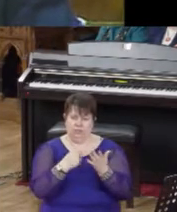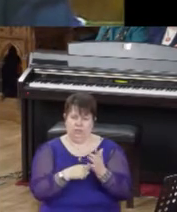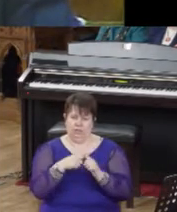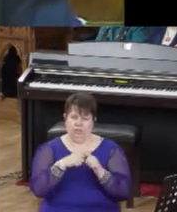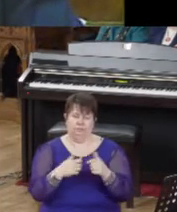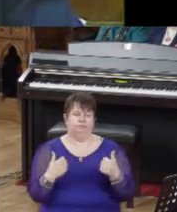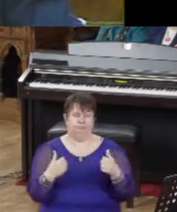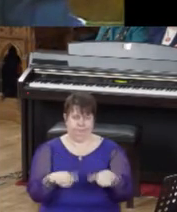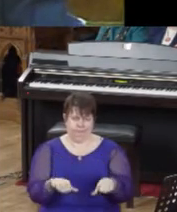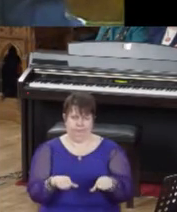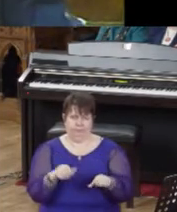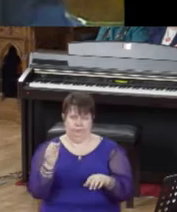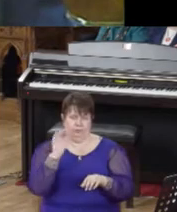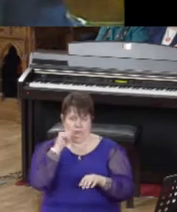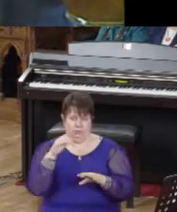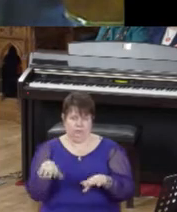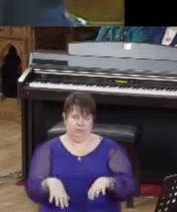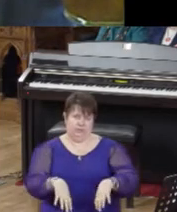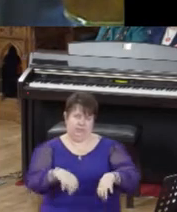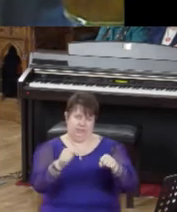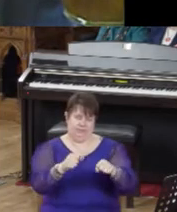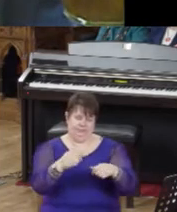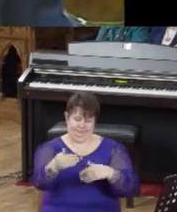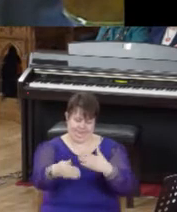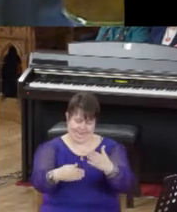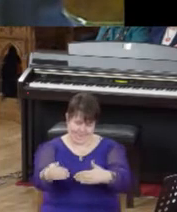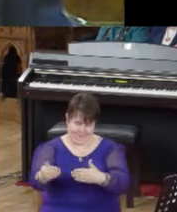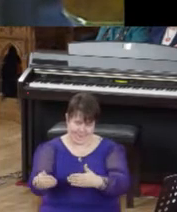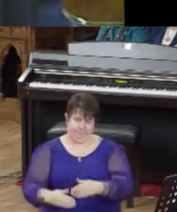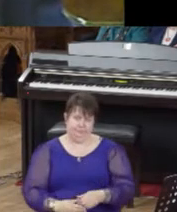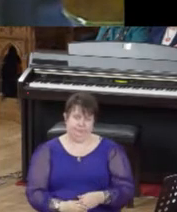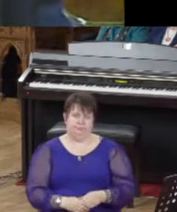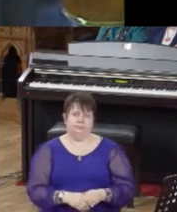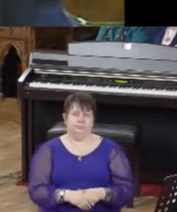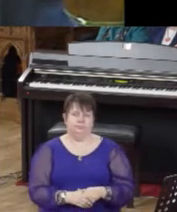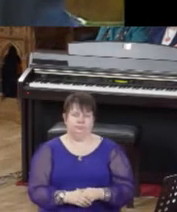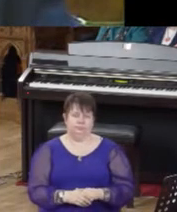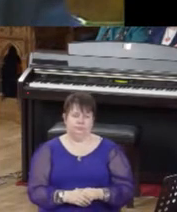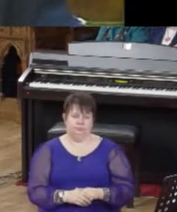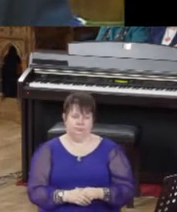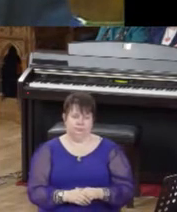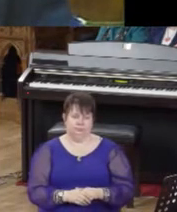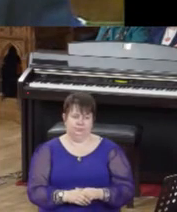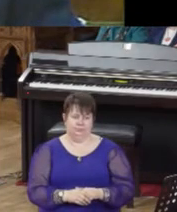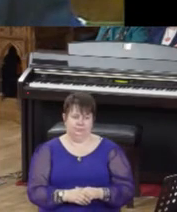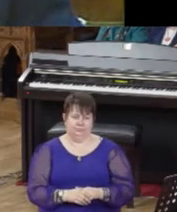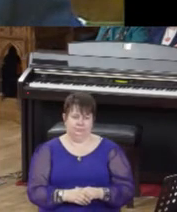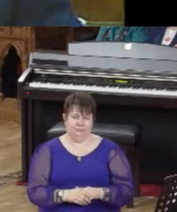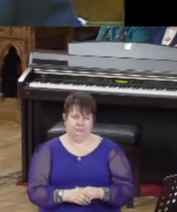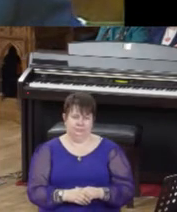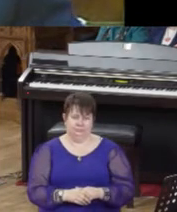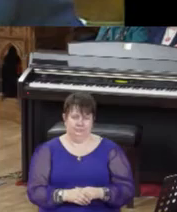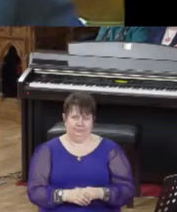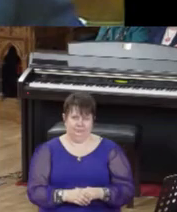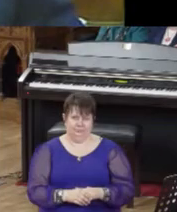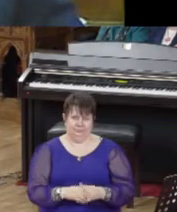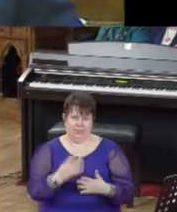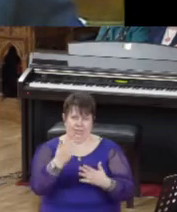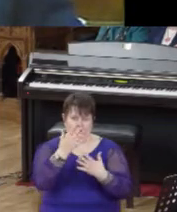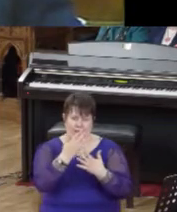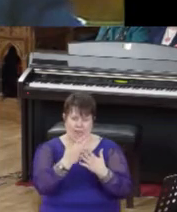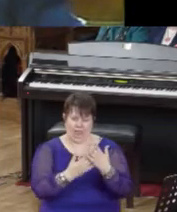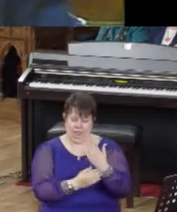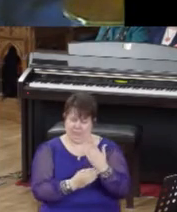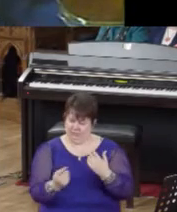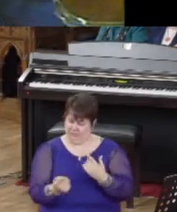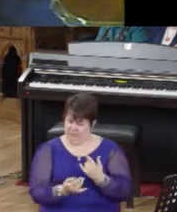office and has sustained their election. Leslie Angus, Elaine Geddes, Ian Jackson, Alicia Manson, Derek Milton, Ian Morrison,